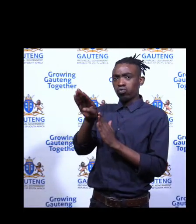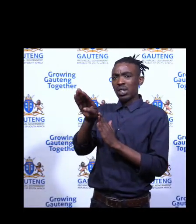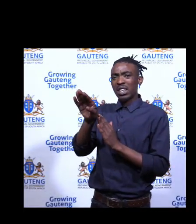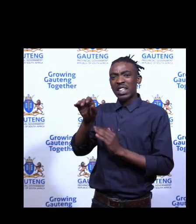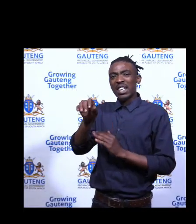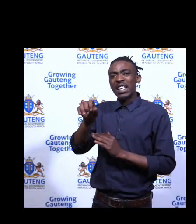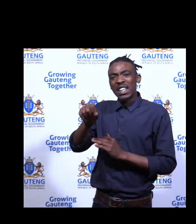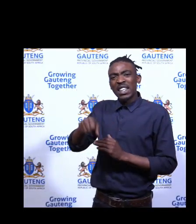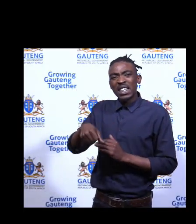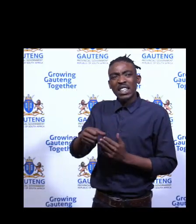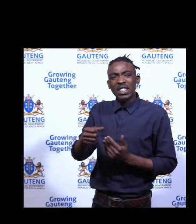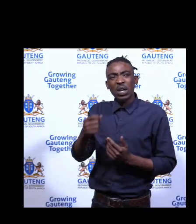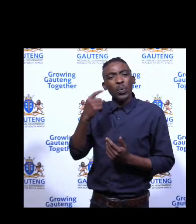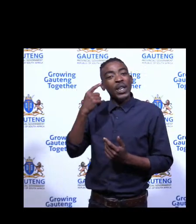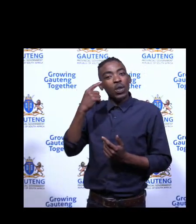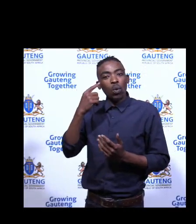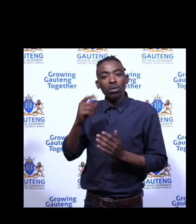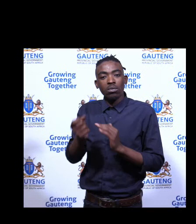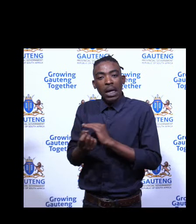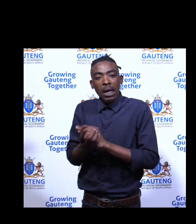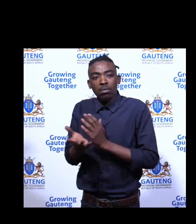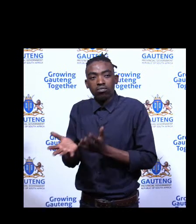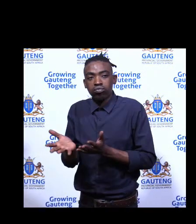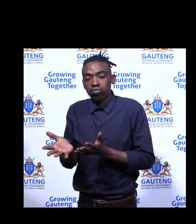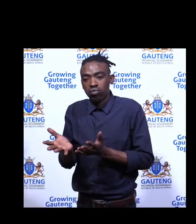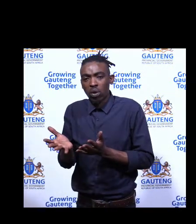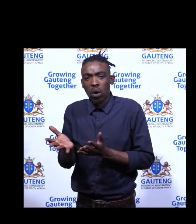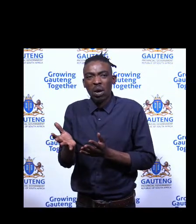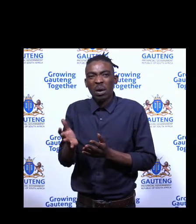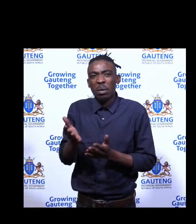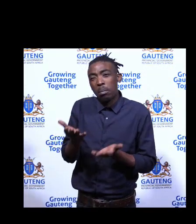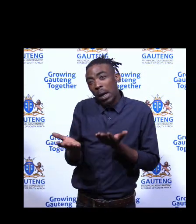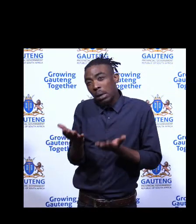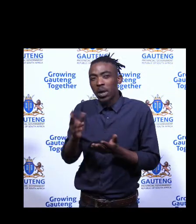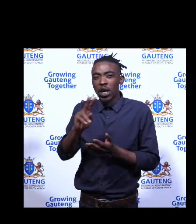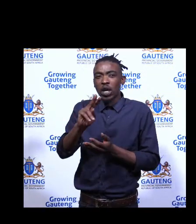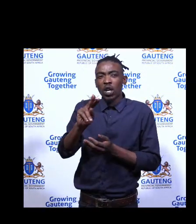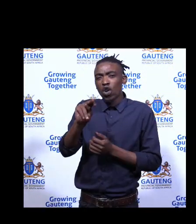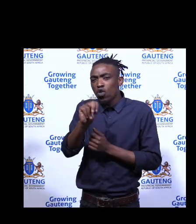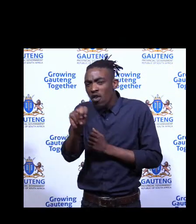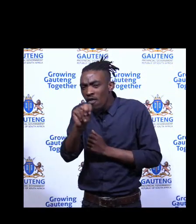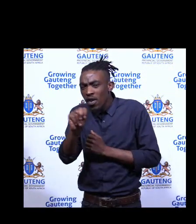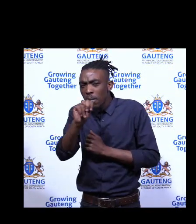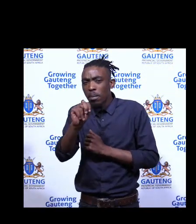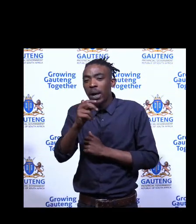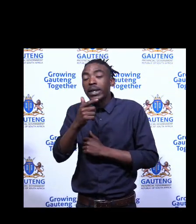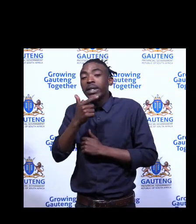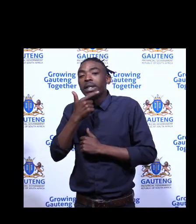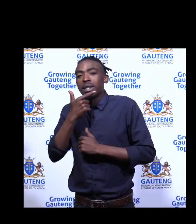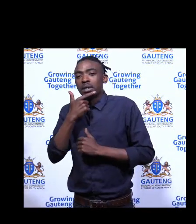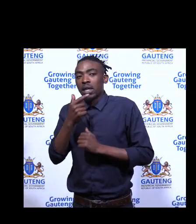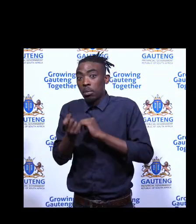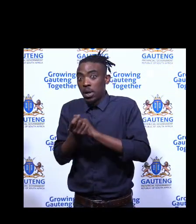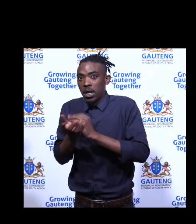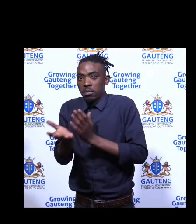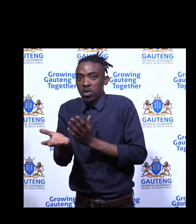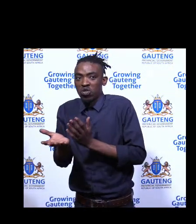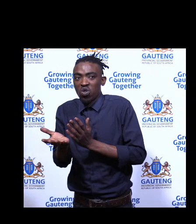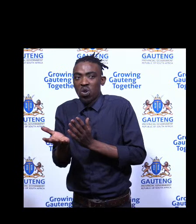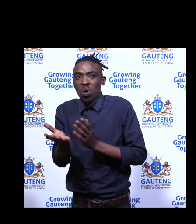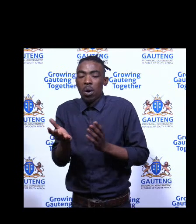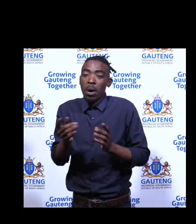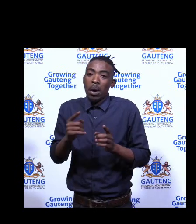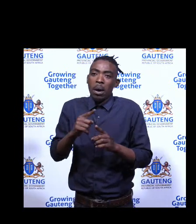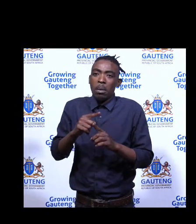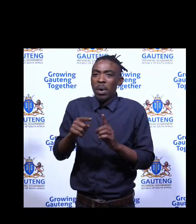the optimistic scenario that will peak around November, December, but still is much milder than previous scenarios that we